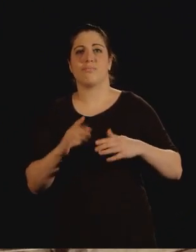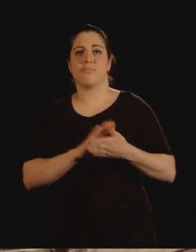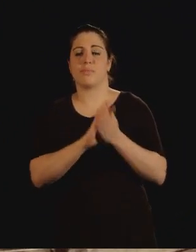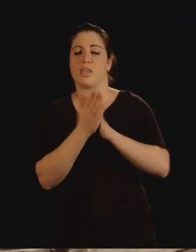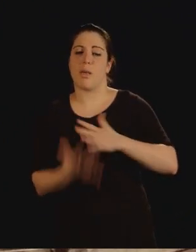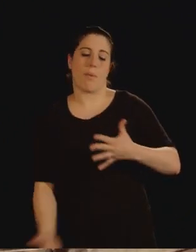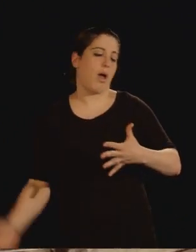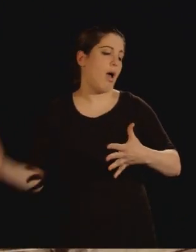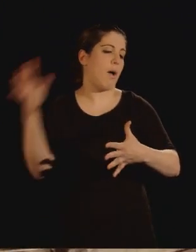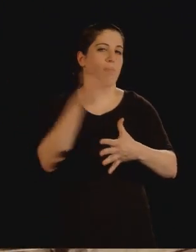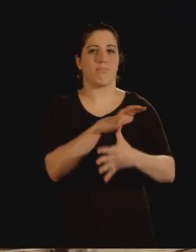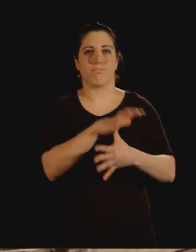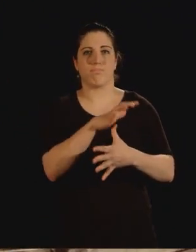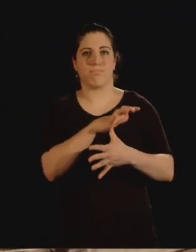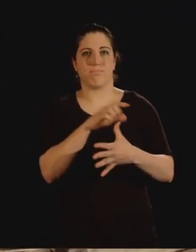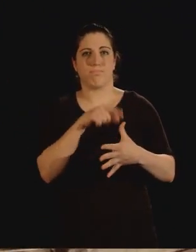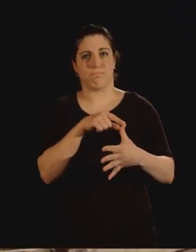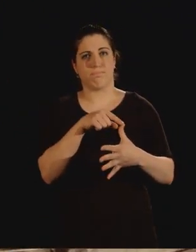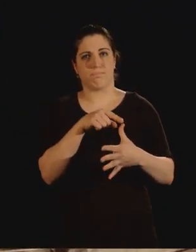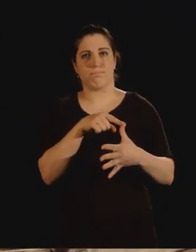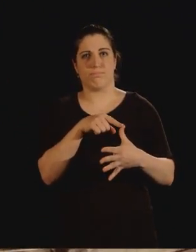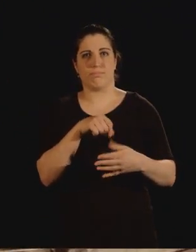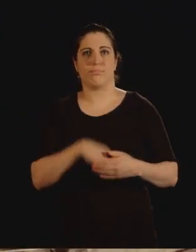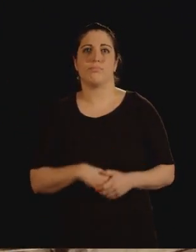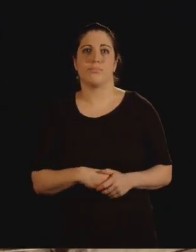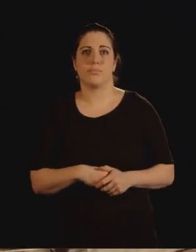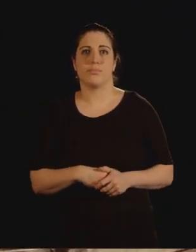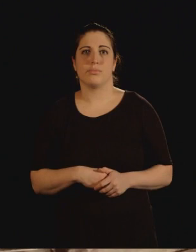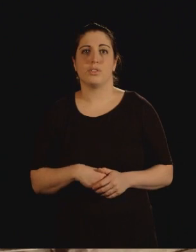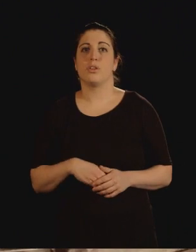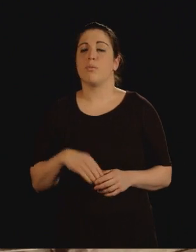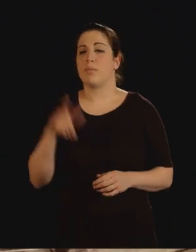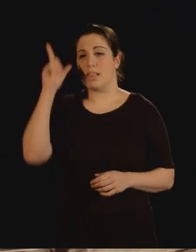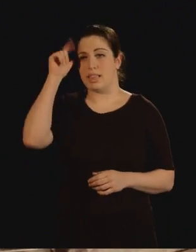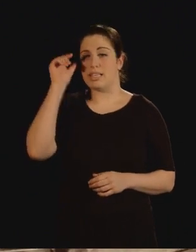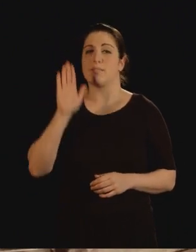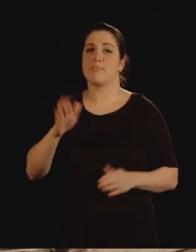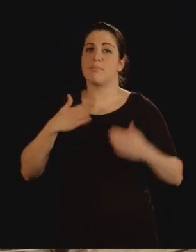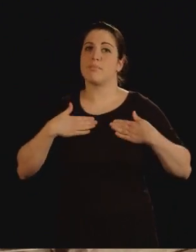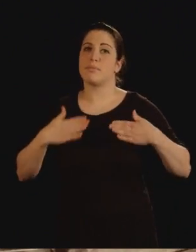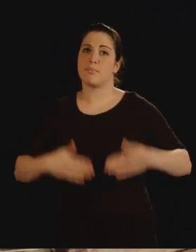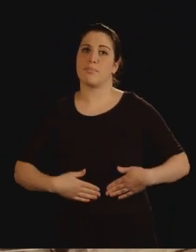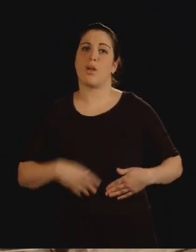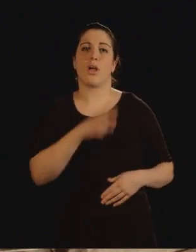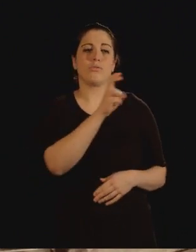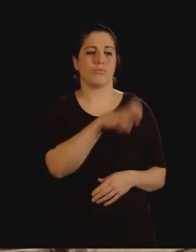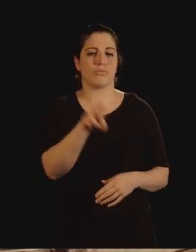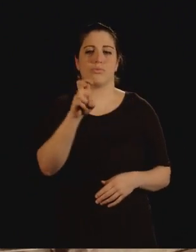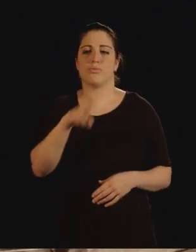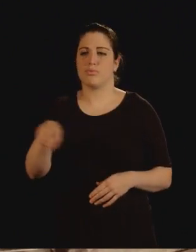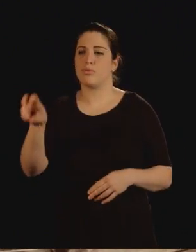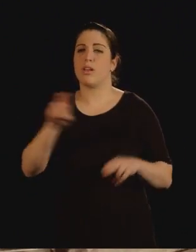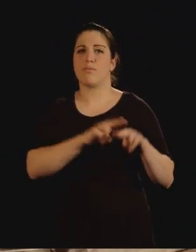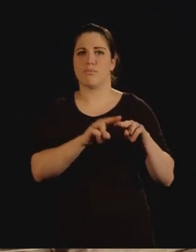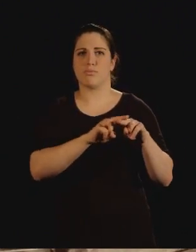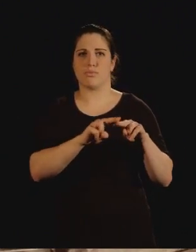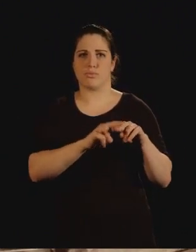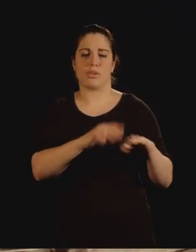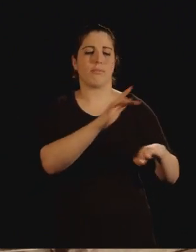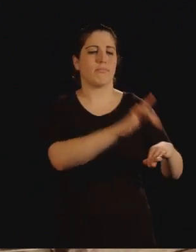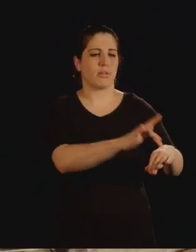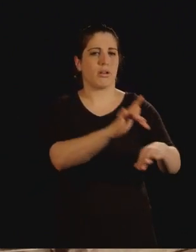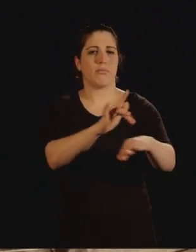stage. And so the public could mourn. Lincoln's body traveled over 1,600 miles